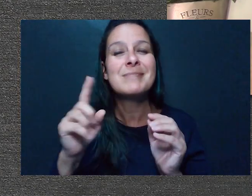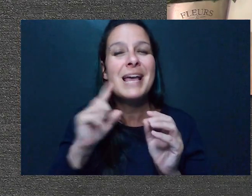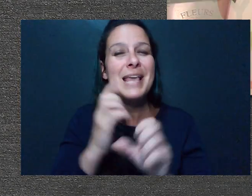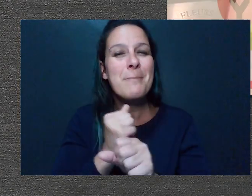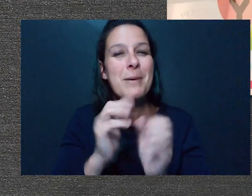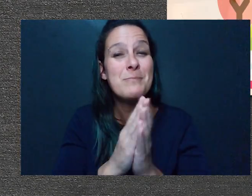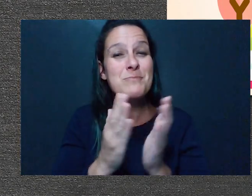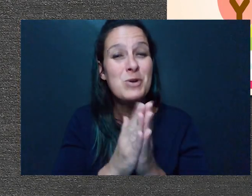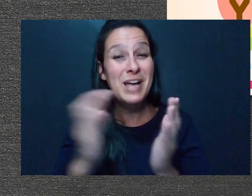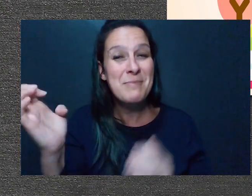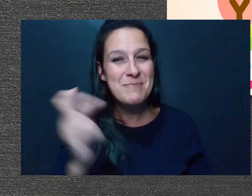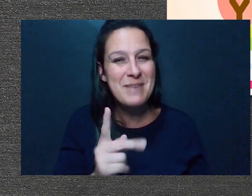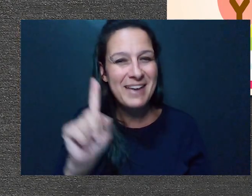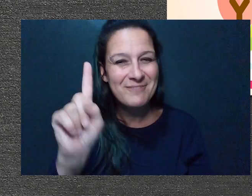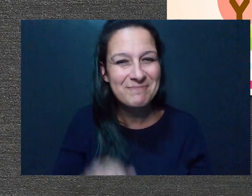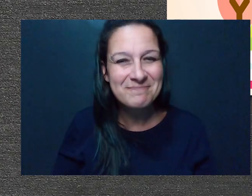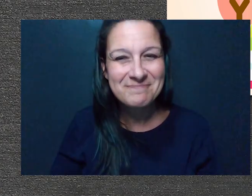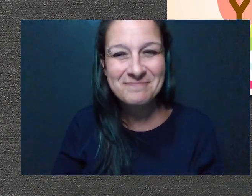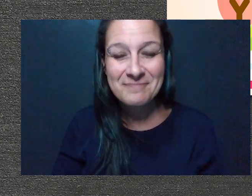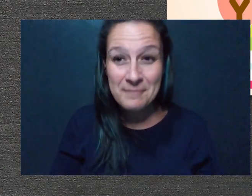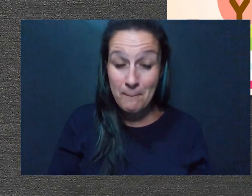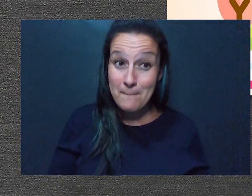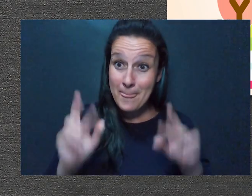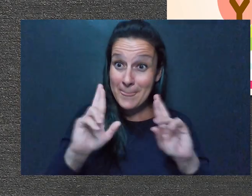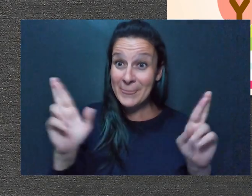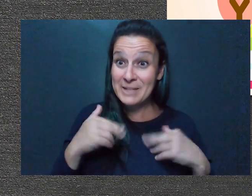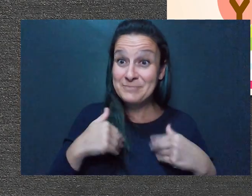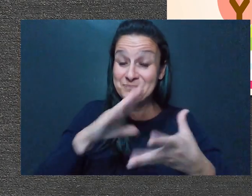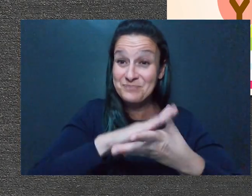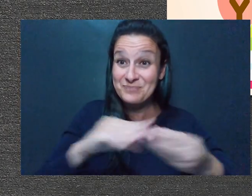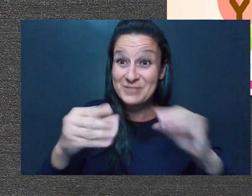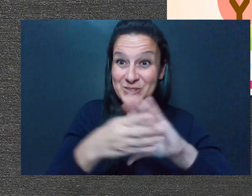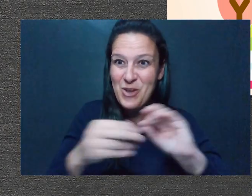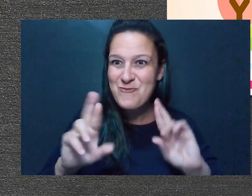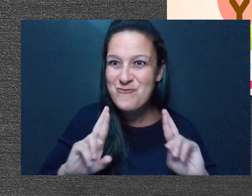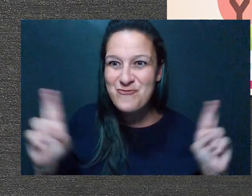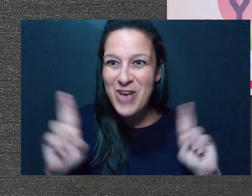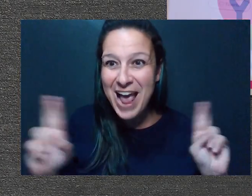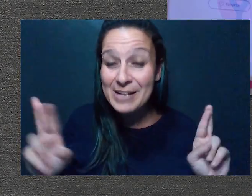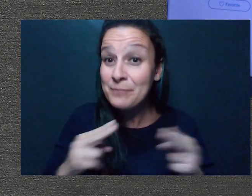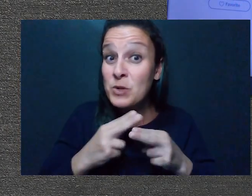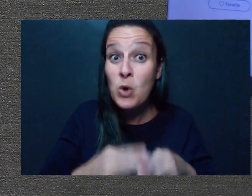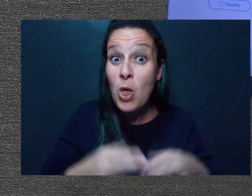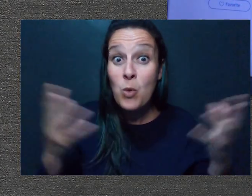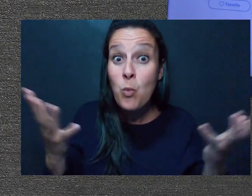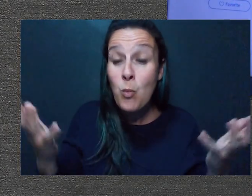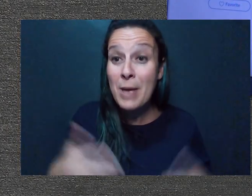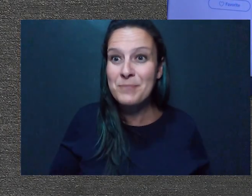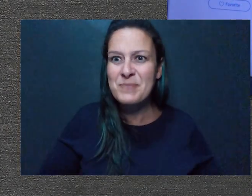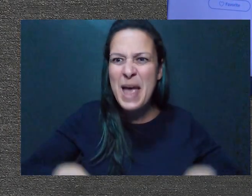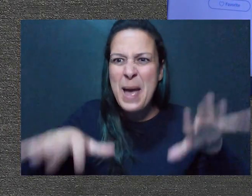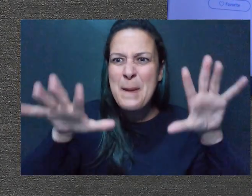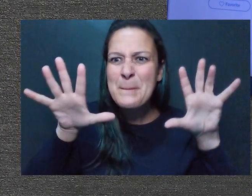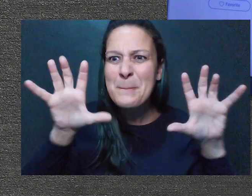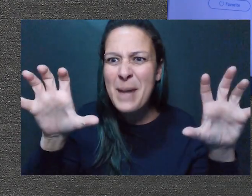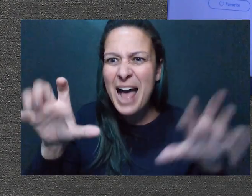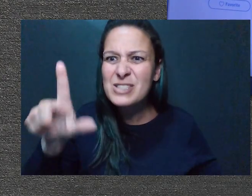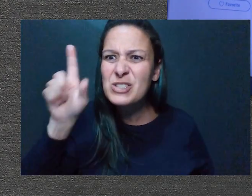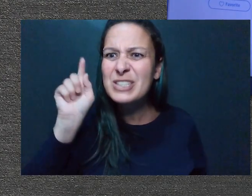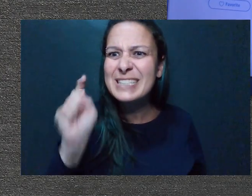and I'll be right back. All right, guys, I got my story ready, and it is called Monster